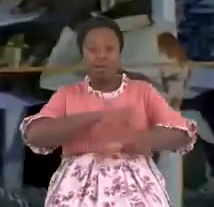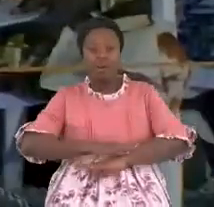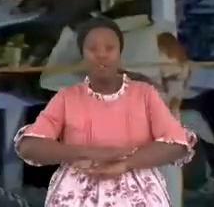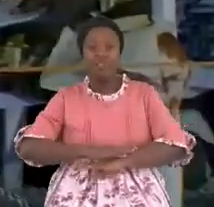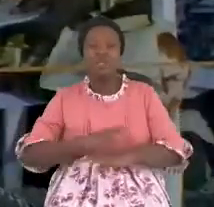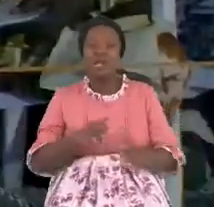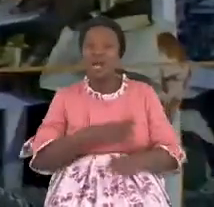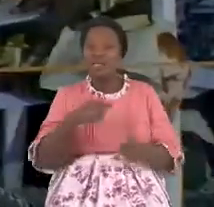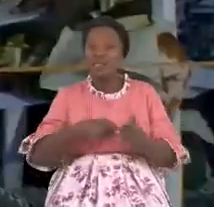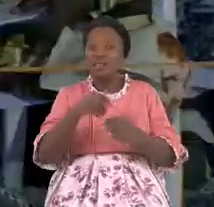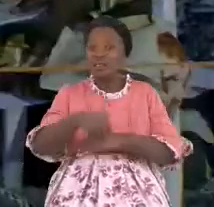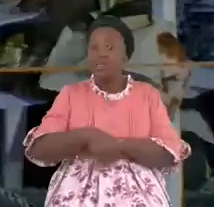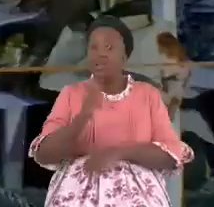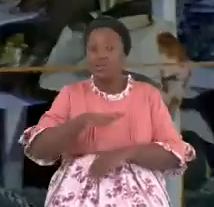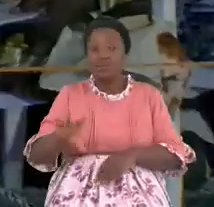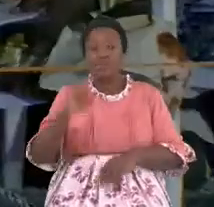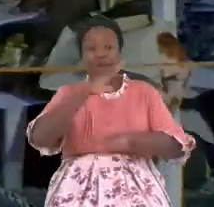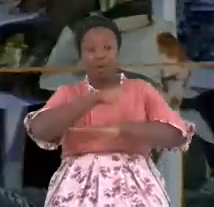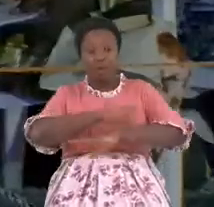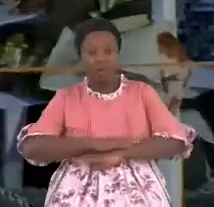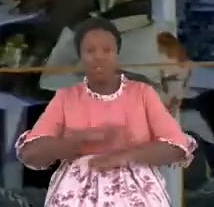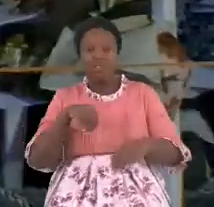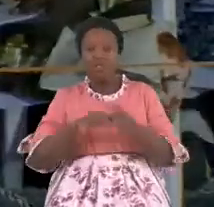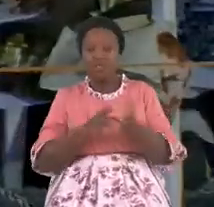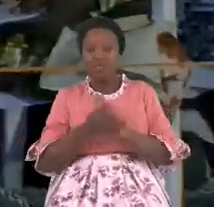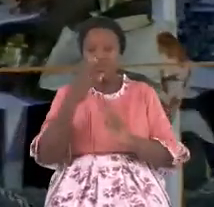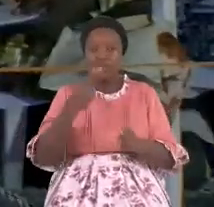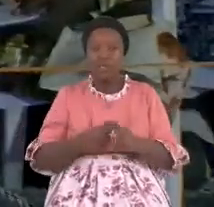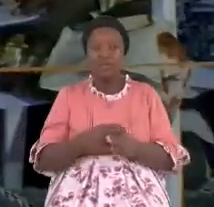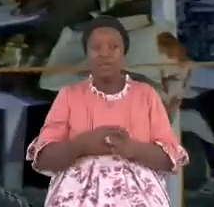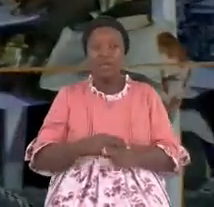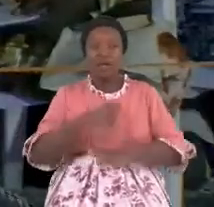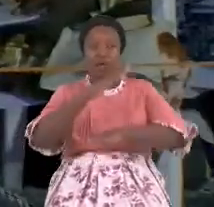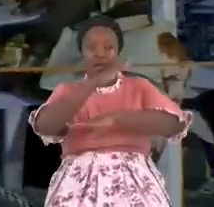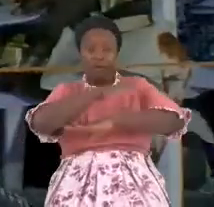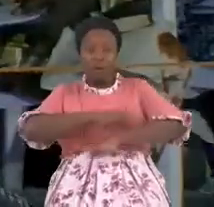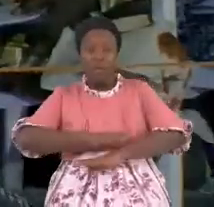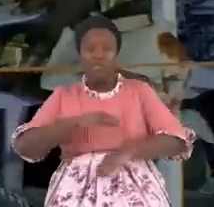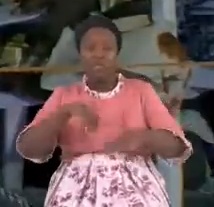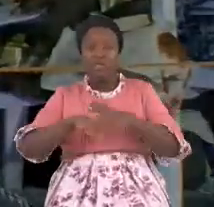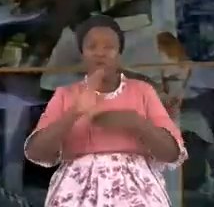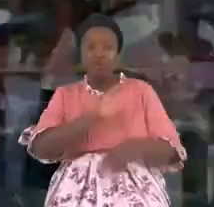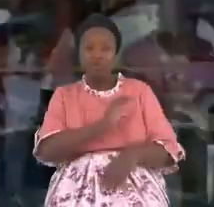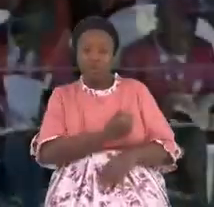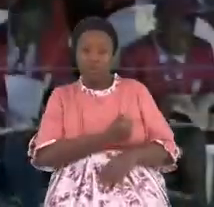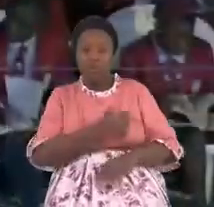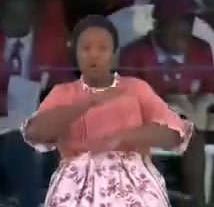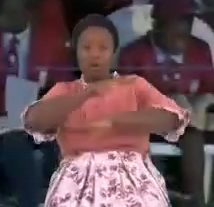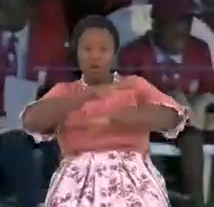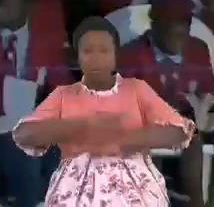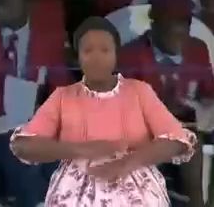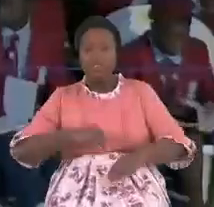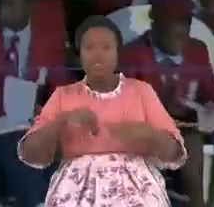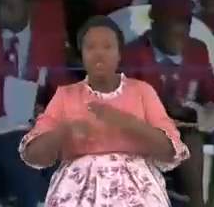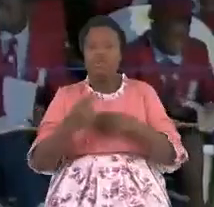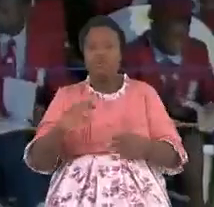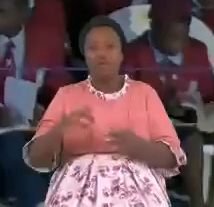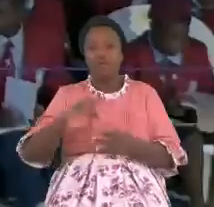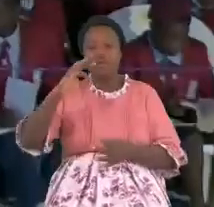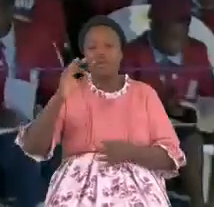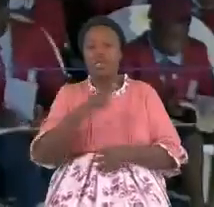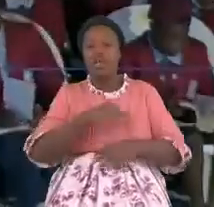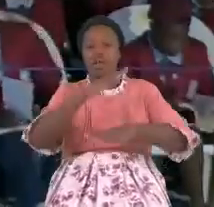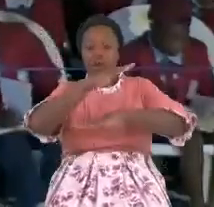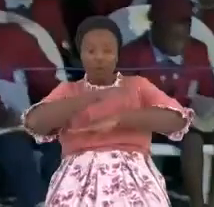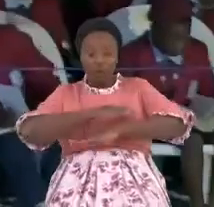find rest. Rest in your soul. Rest in your spirit. Rest in your